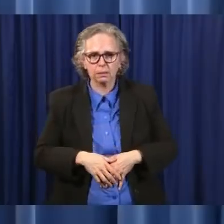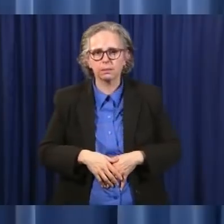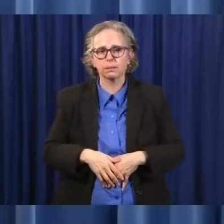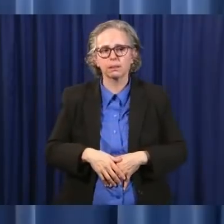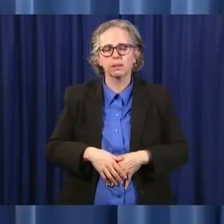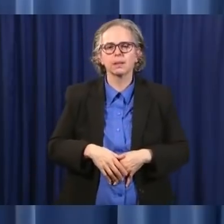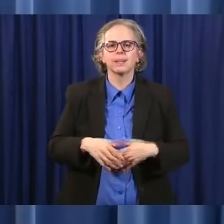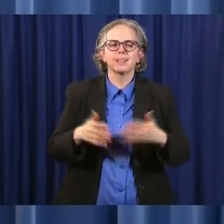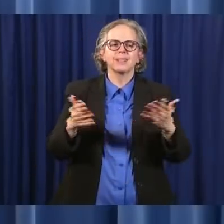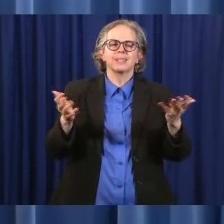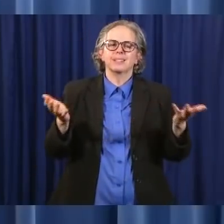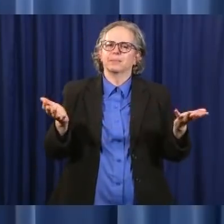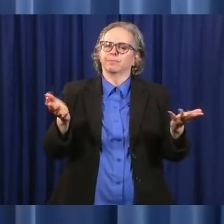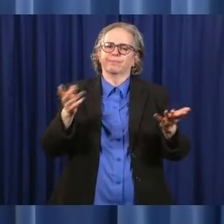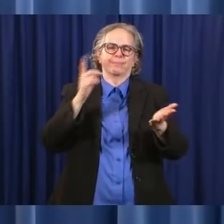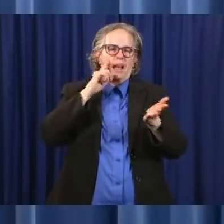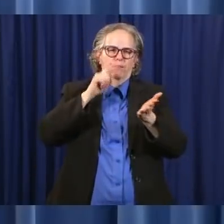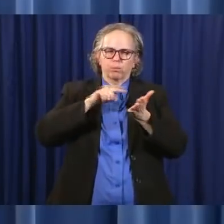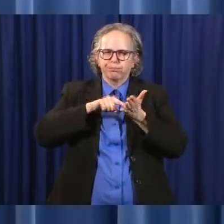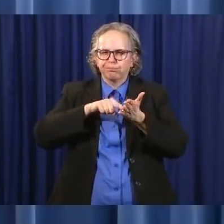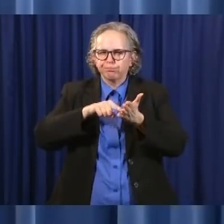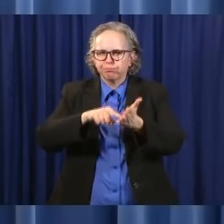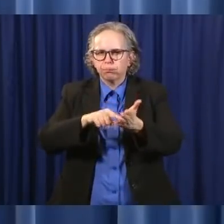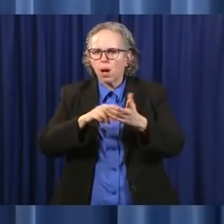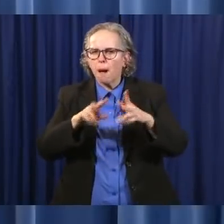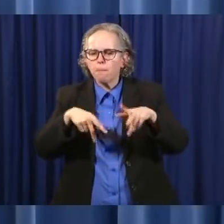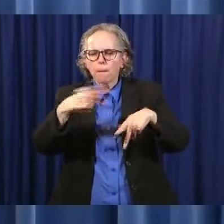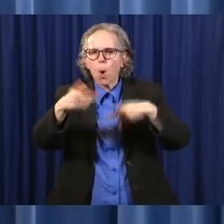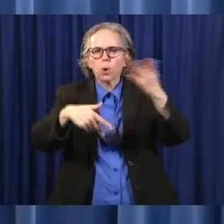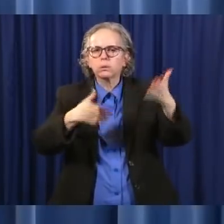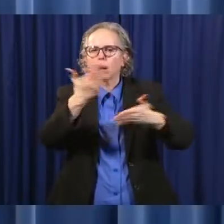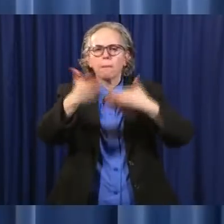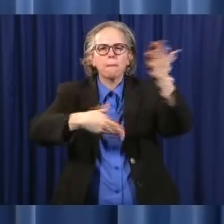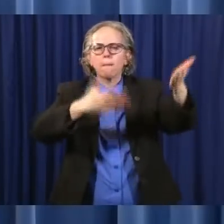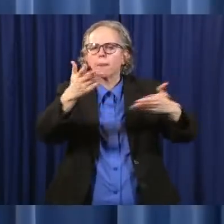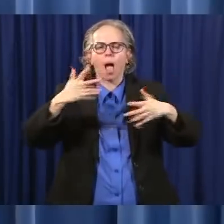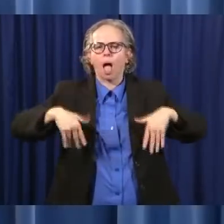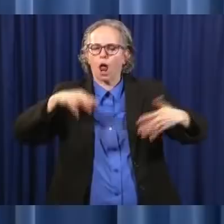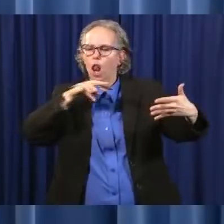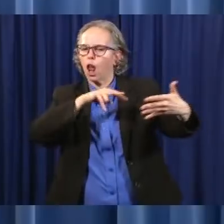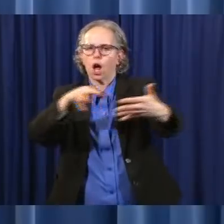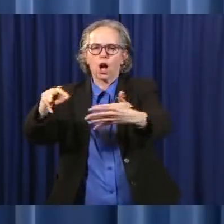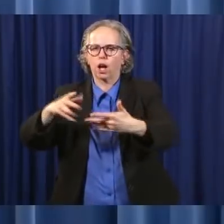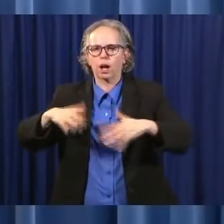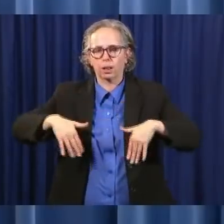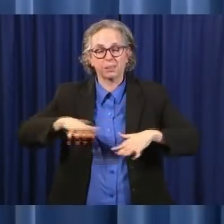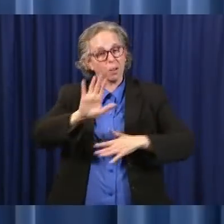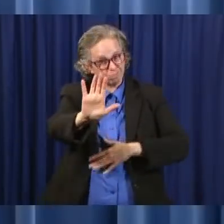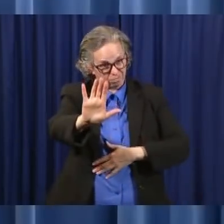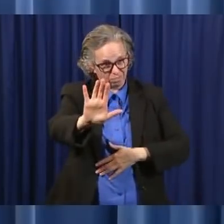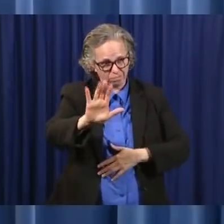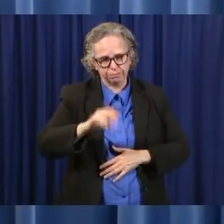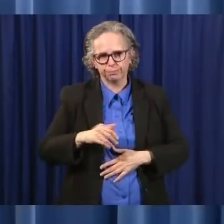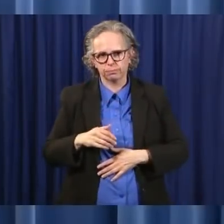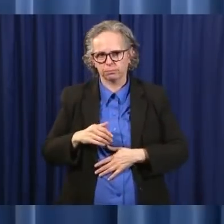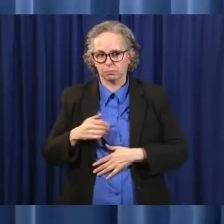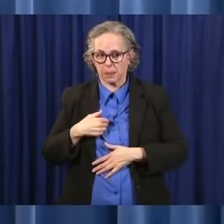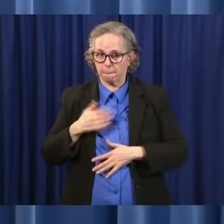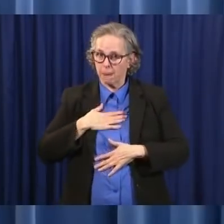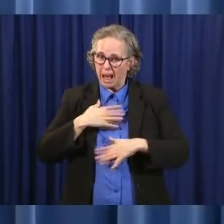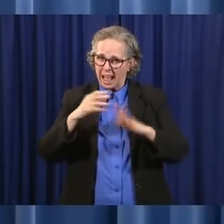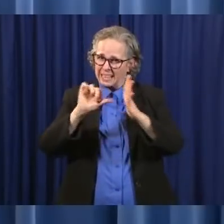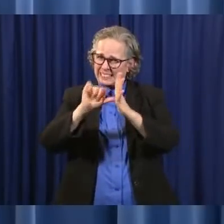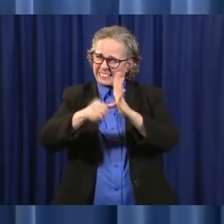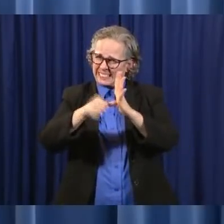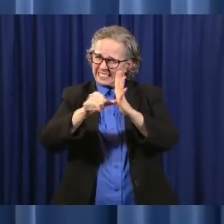I'll look at the specific proposal. I have not looked at that specific proposal. I'm saying that my message to